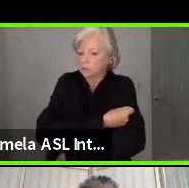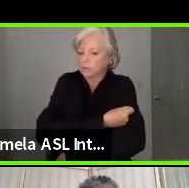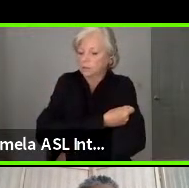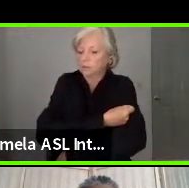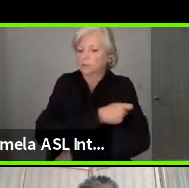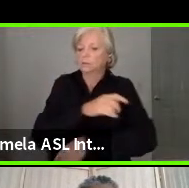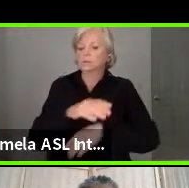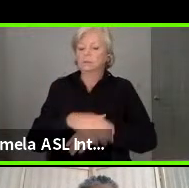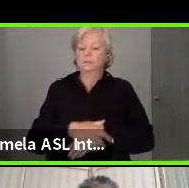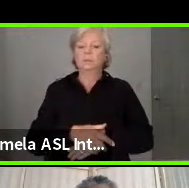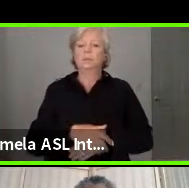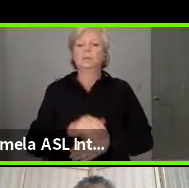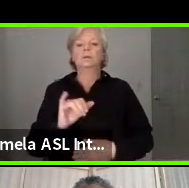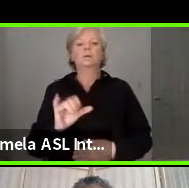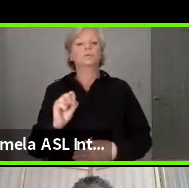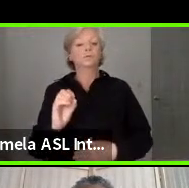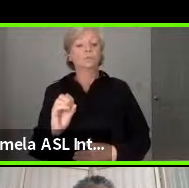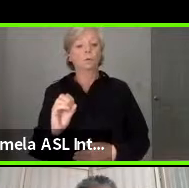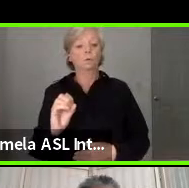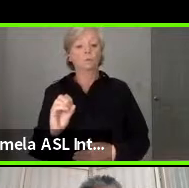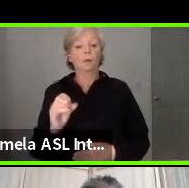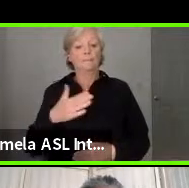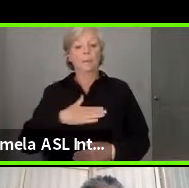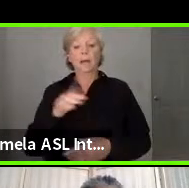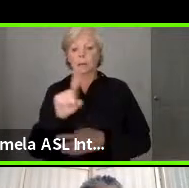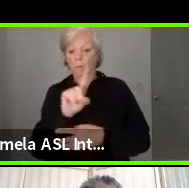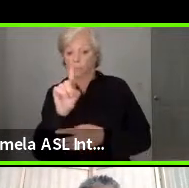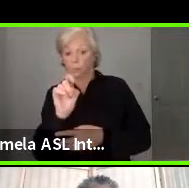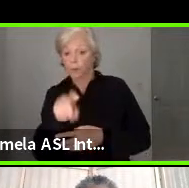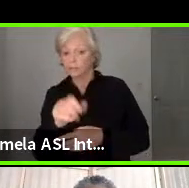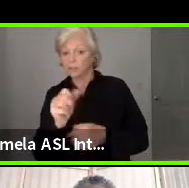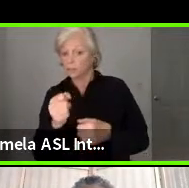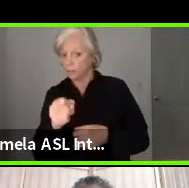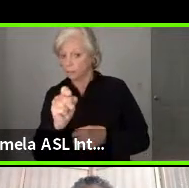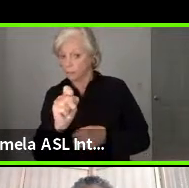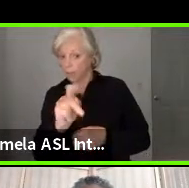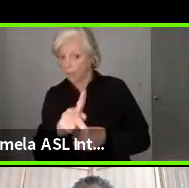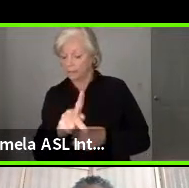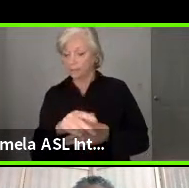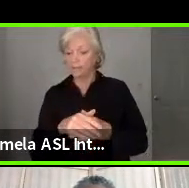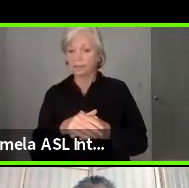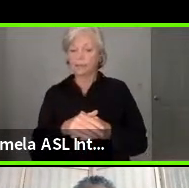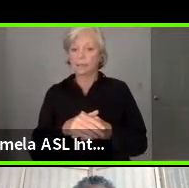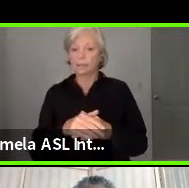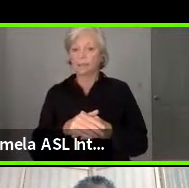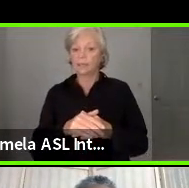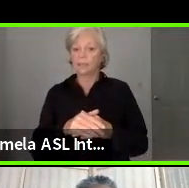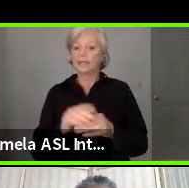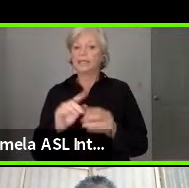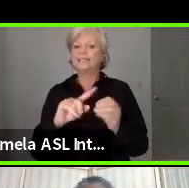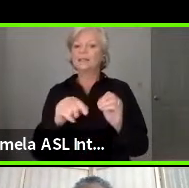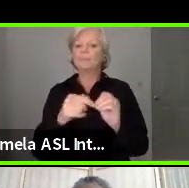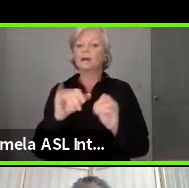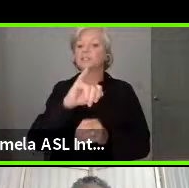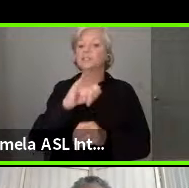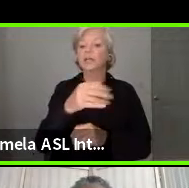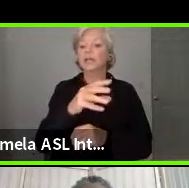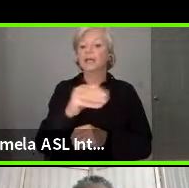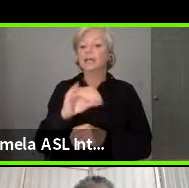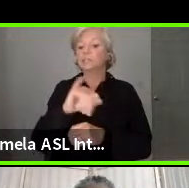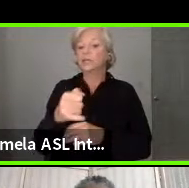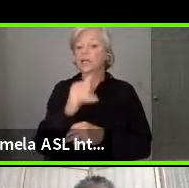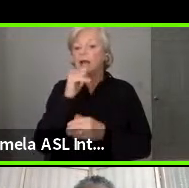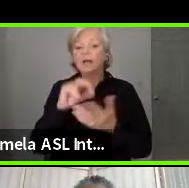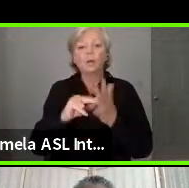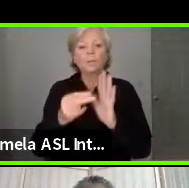comments. So what I'm asking about really is about J&J, not about like, will we need a shot every year? Because we